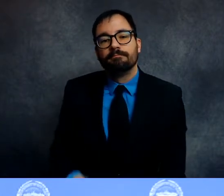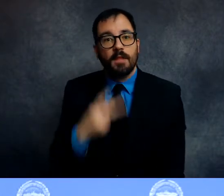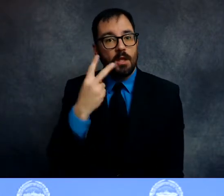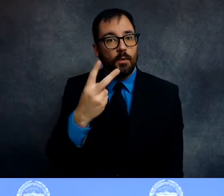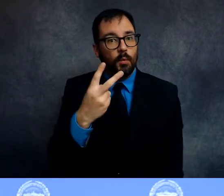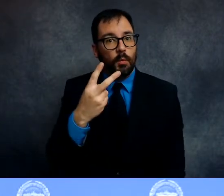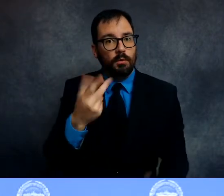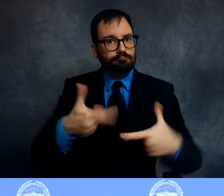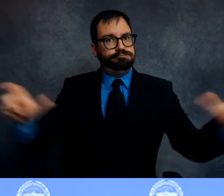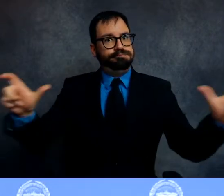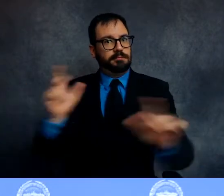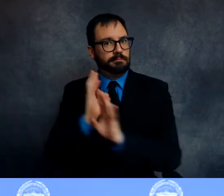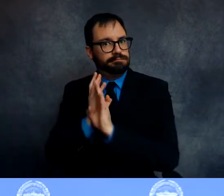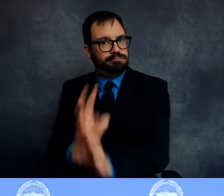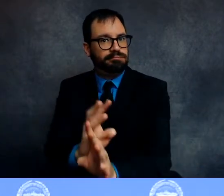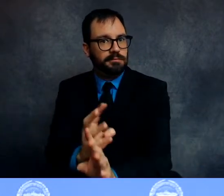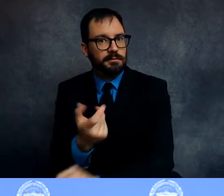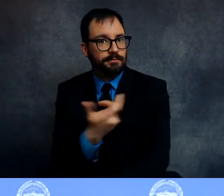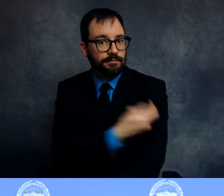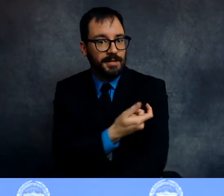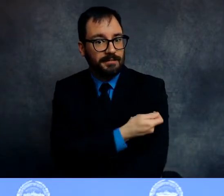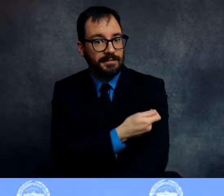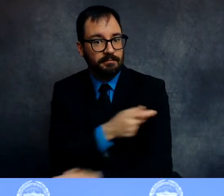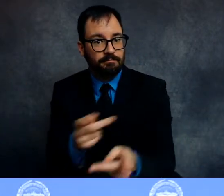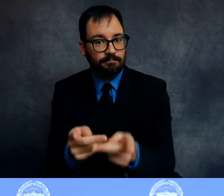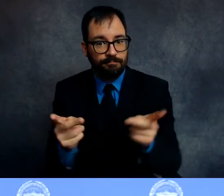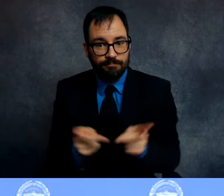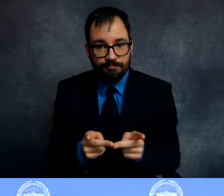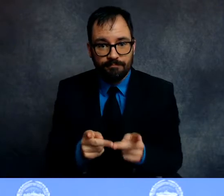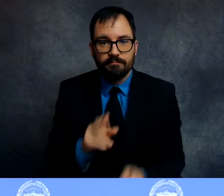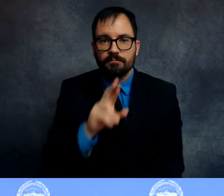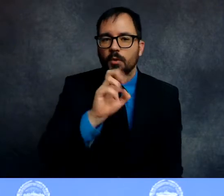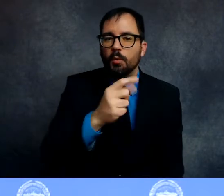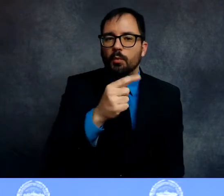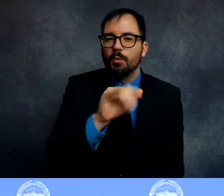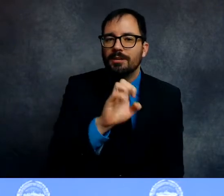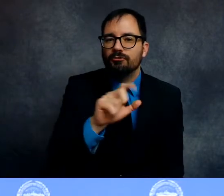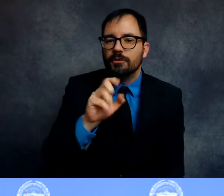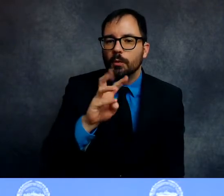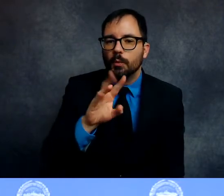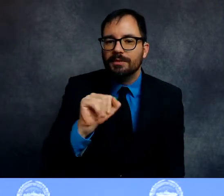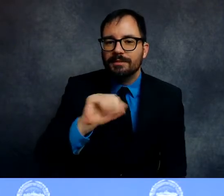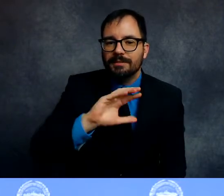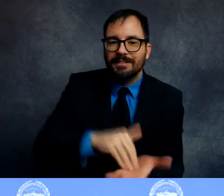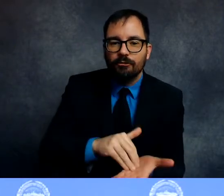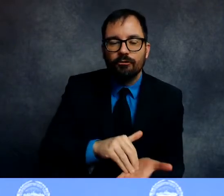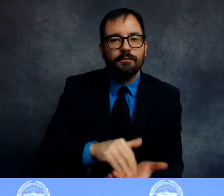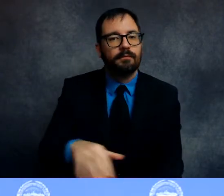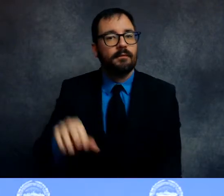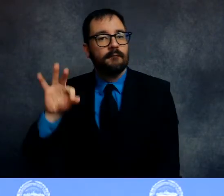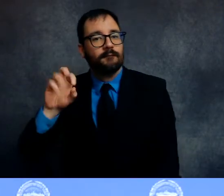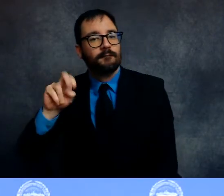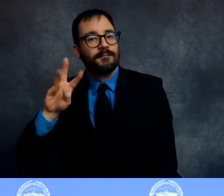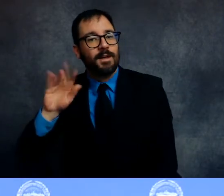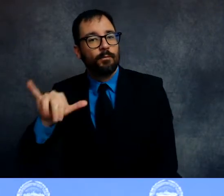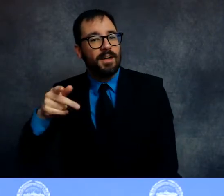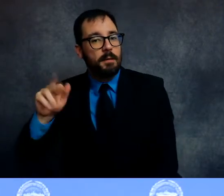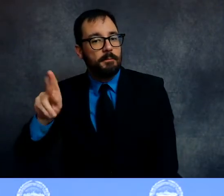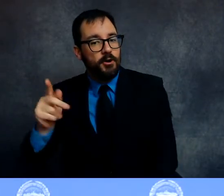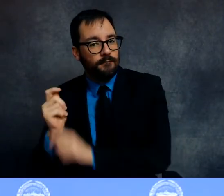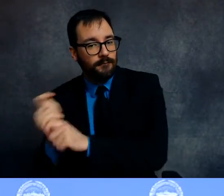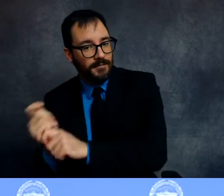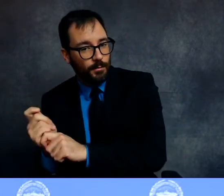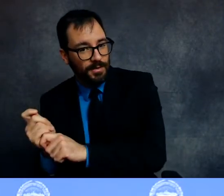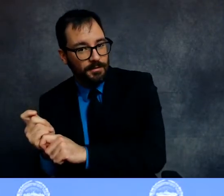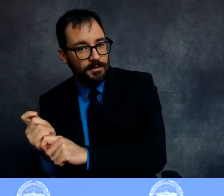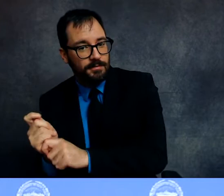South Boston. 8 pharmacies in the neighborhoods, including East Boston, Roxbury, and Mattapan in Dorchester, and 2 mass